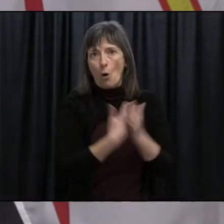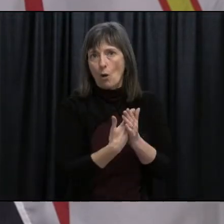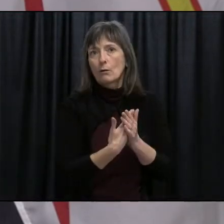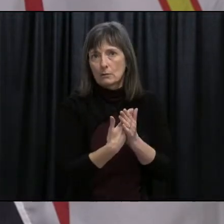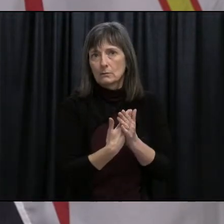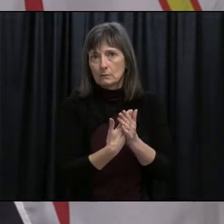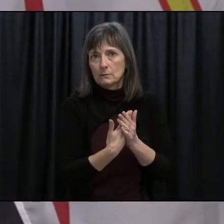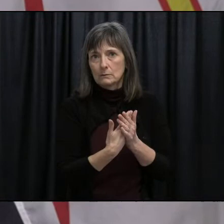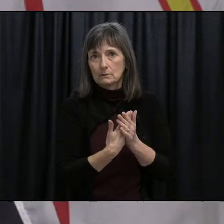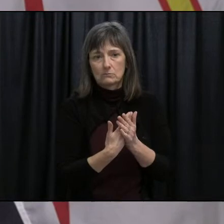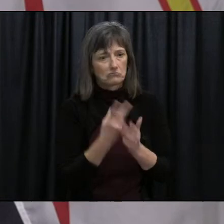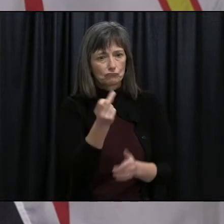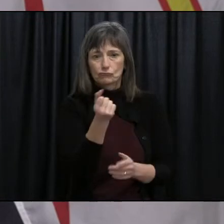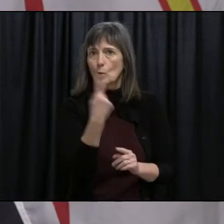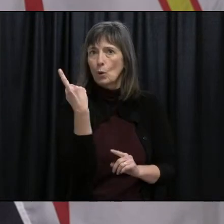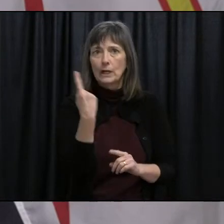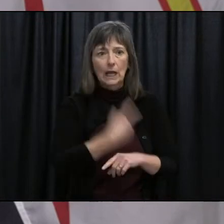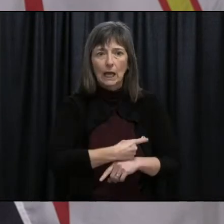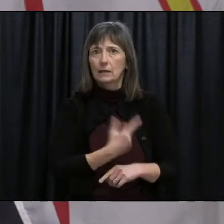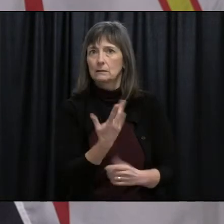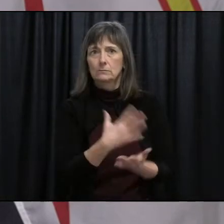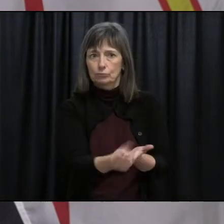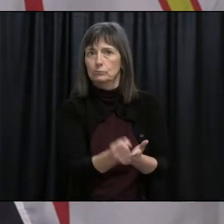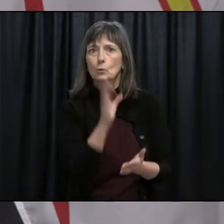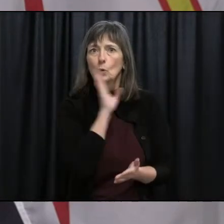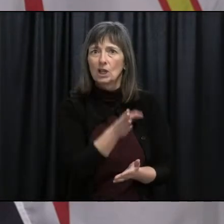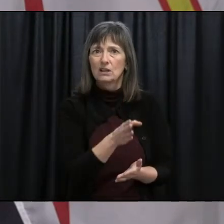Logistically, that's not going to, it won't be